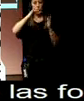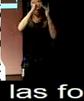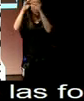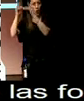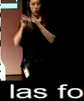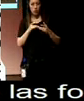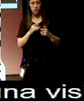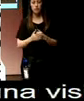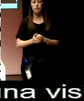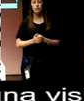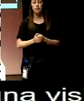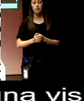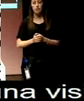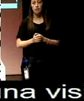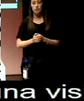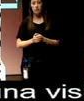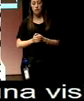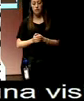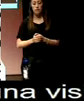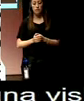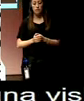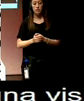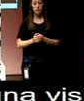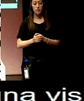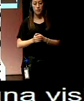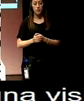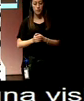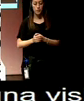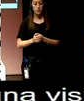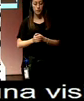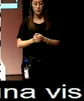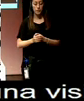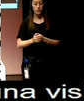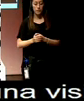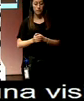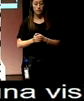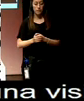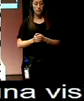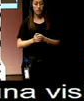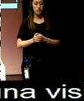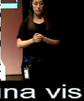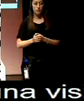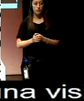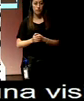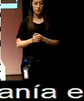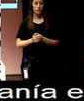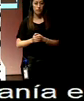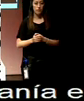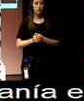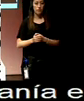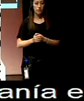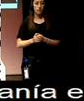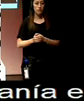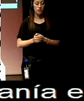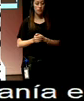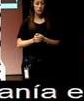same. Now, as the eCalypso aims today, so this is where our project, the